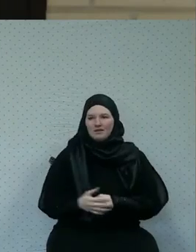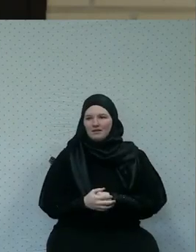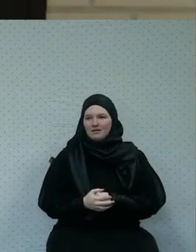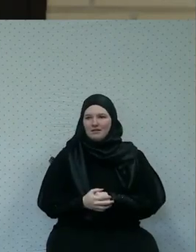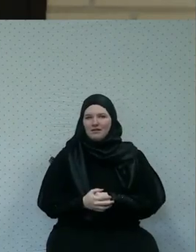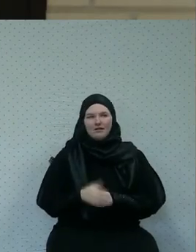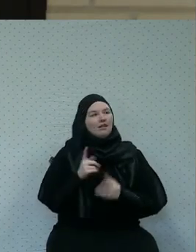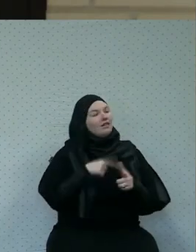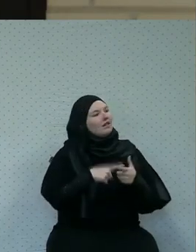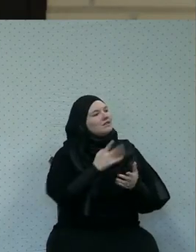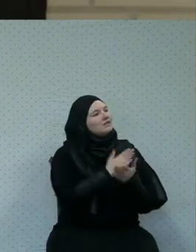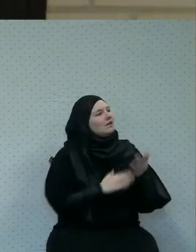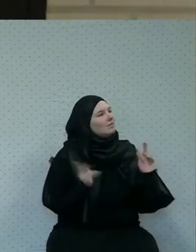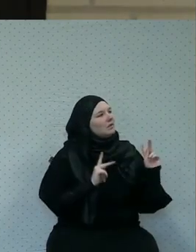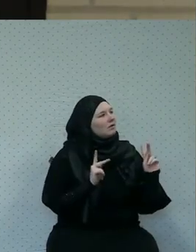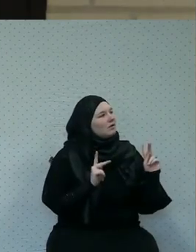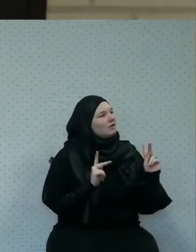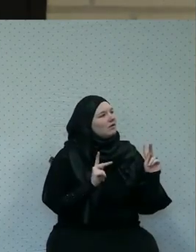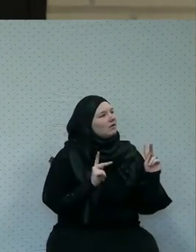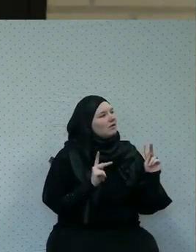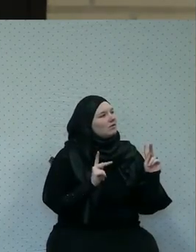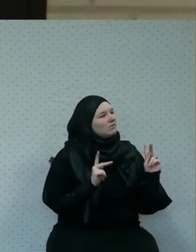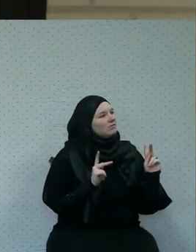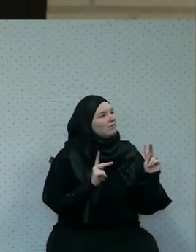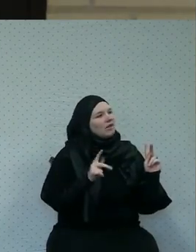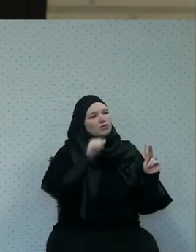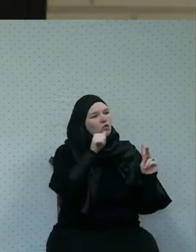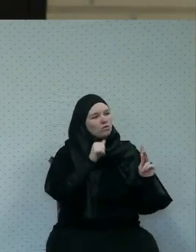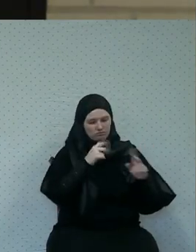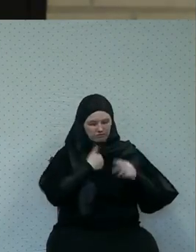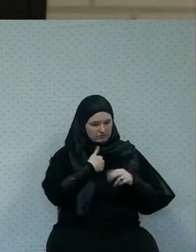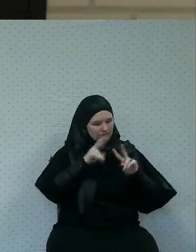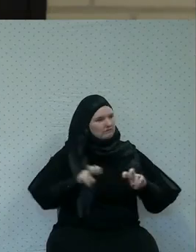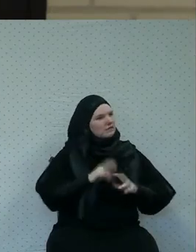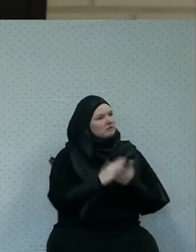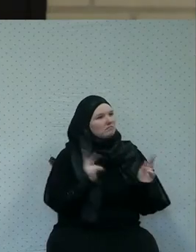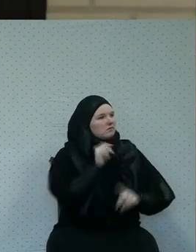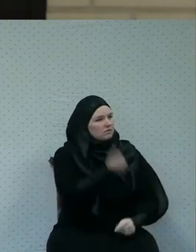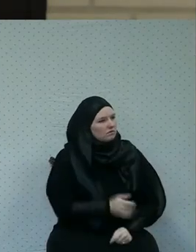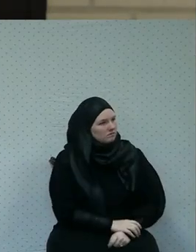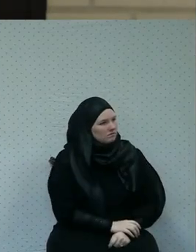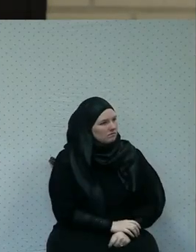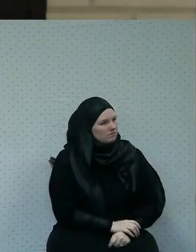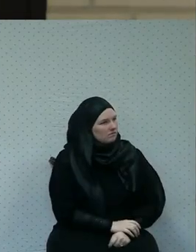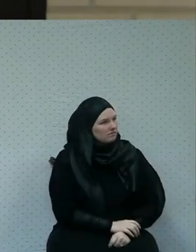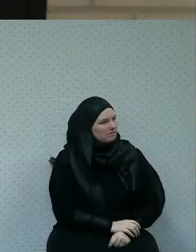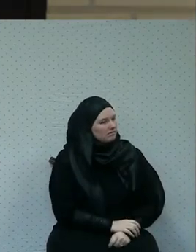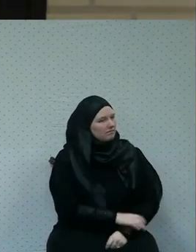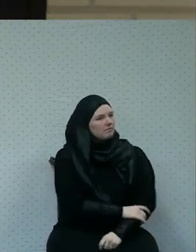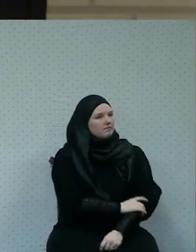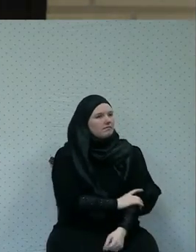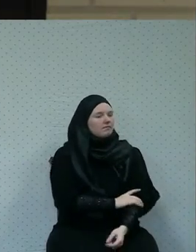some, they don't even check on what they are doing. Umar ibn Khattab used to say,